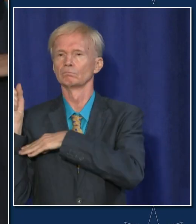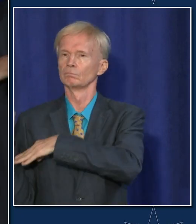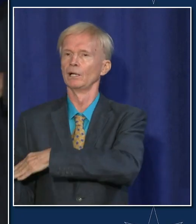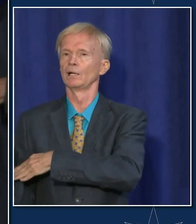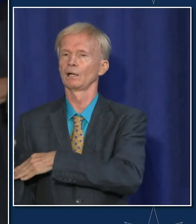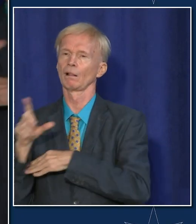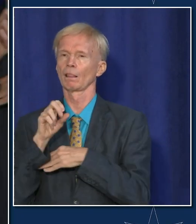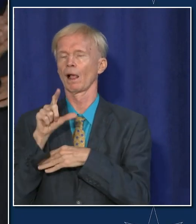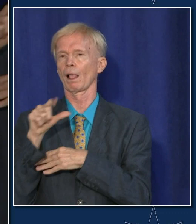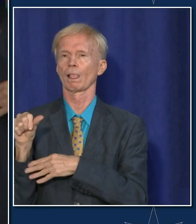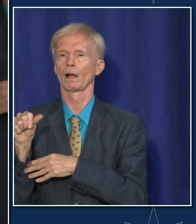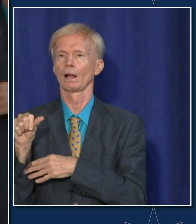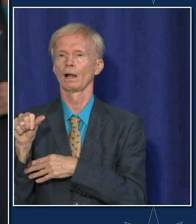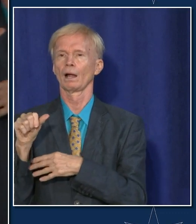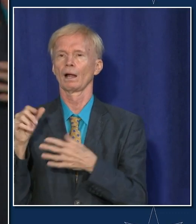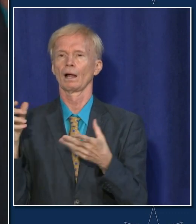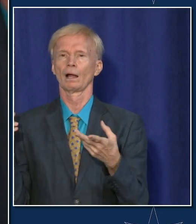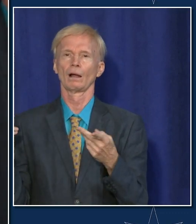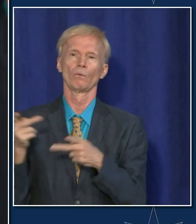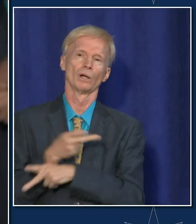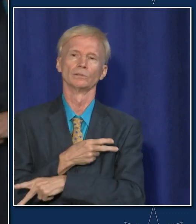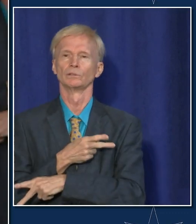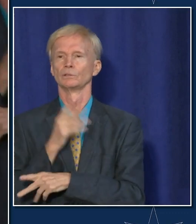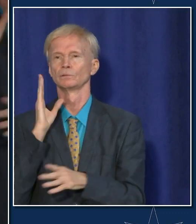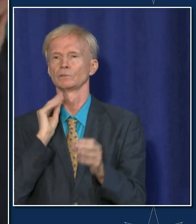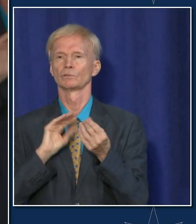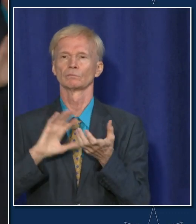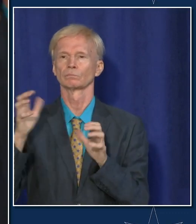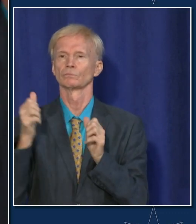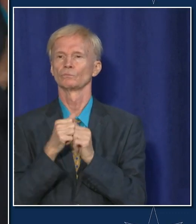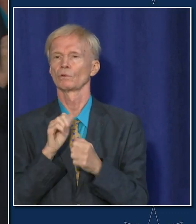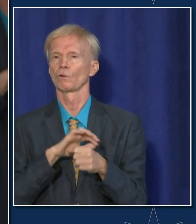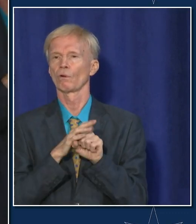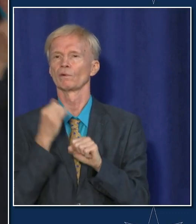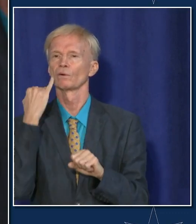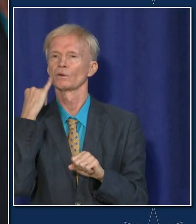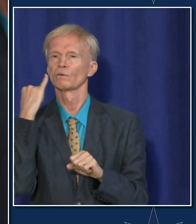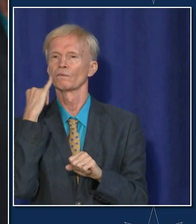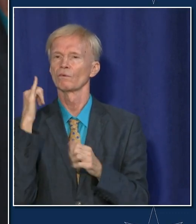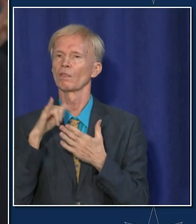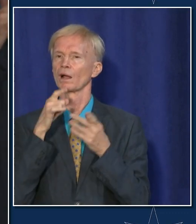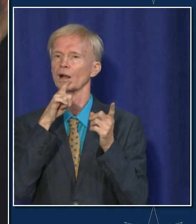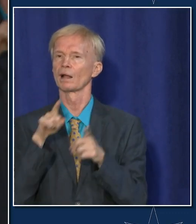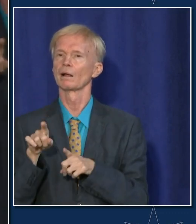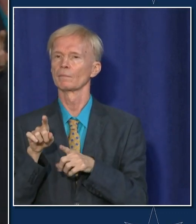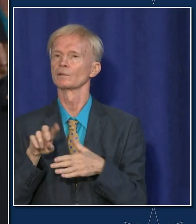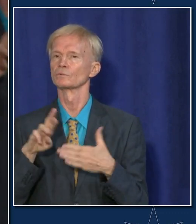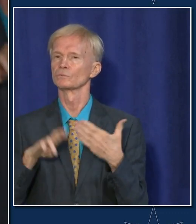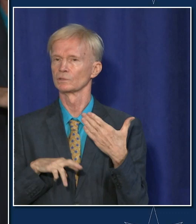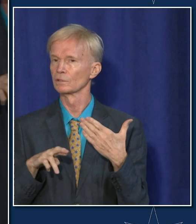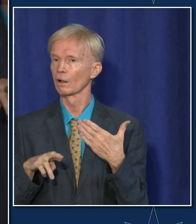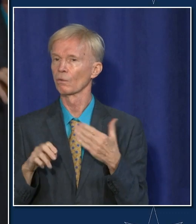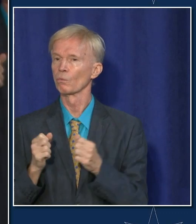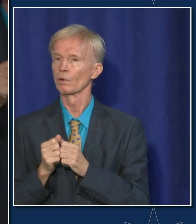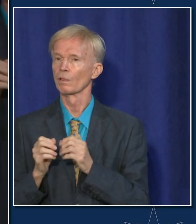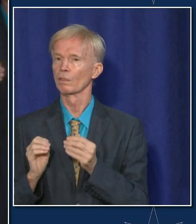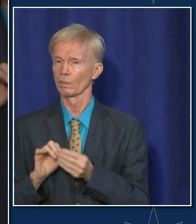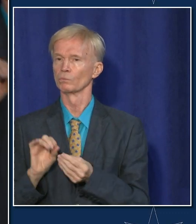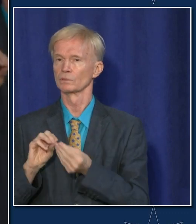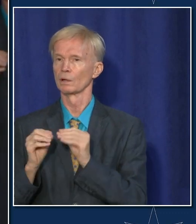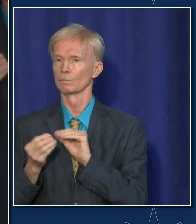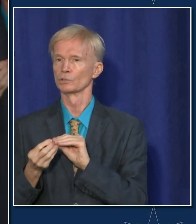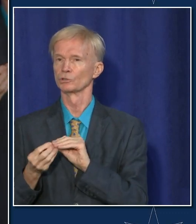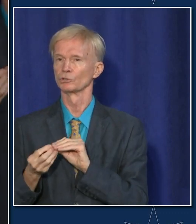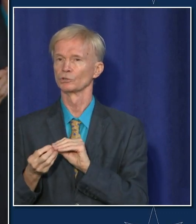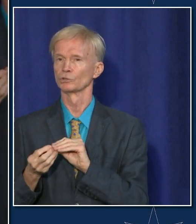of the woods in terms of any damage that would have been done has come to fruition? You mentioned those case rates or those case numbers that were